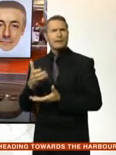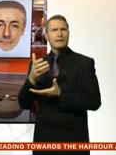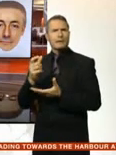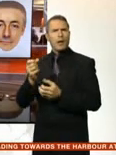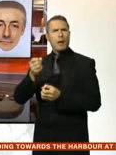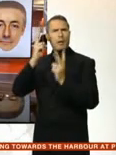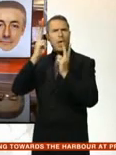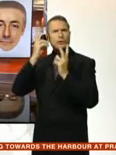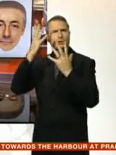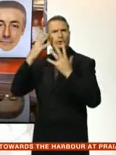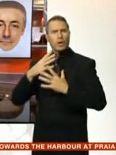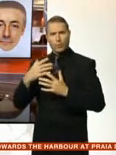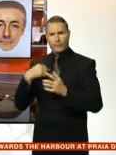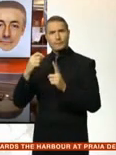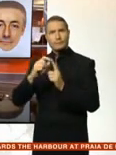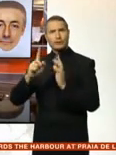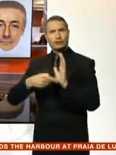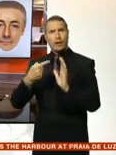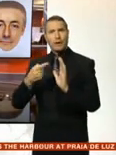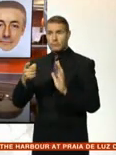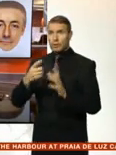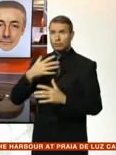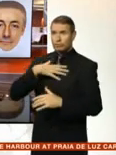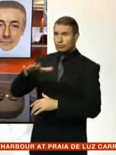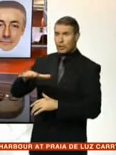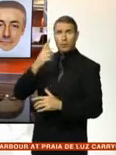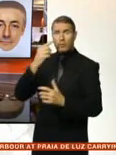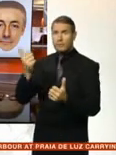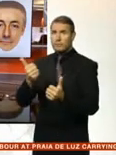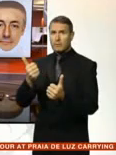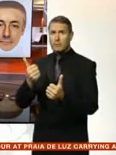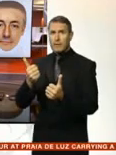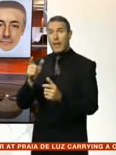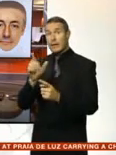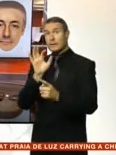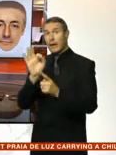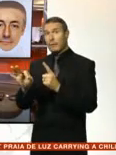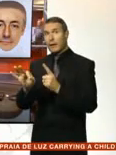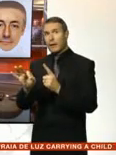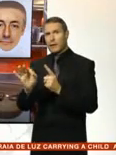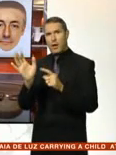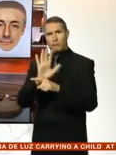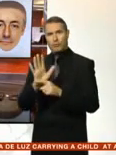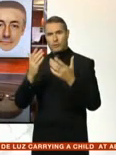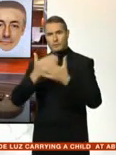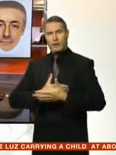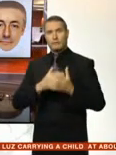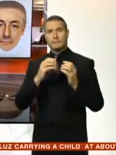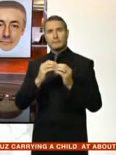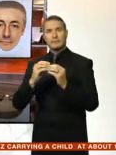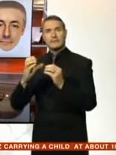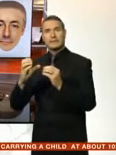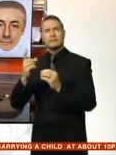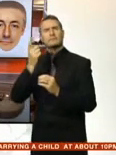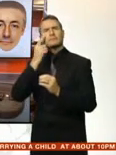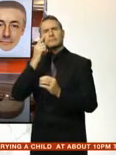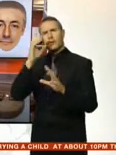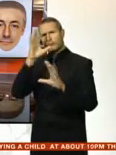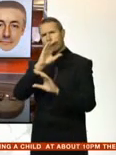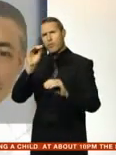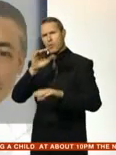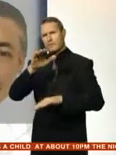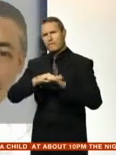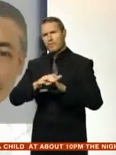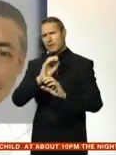child in pyjamas, but the child did not seem distressed. The appeal will feature in the BBC's Crime Watch programme tonight. Sophie Hutchinson